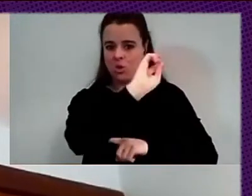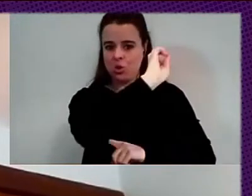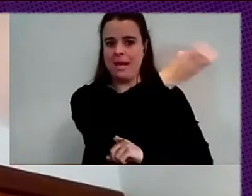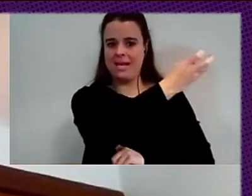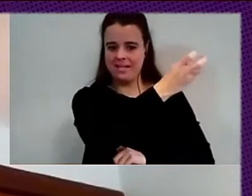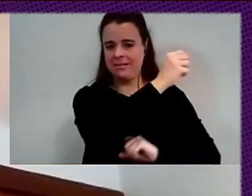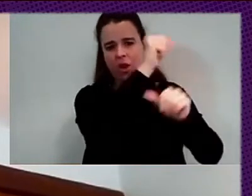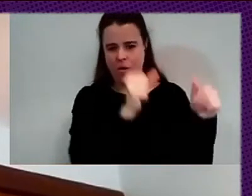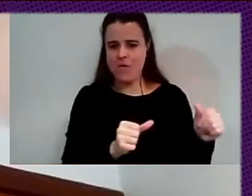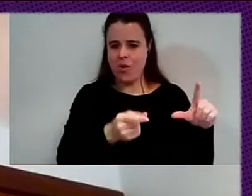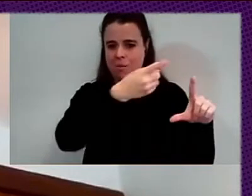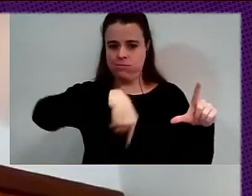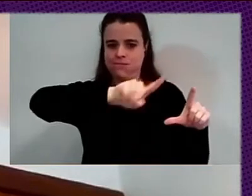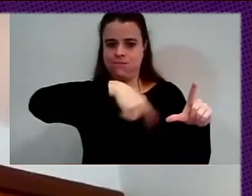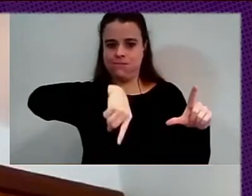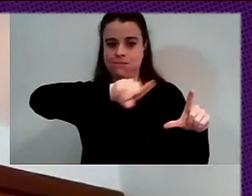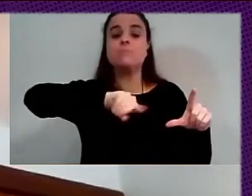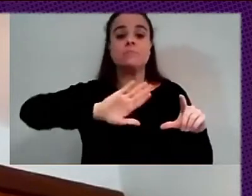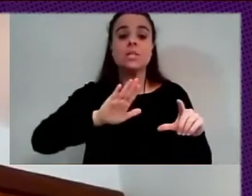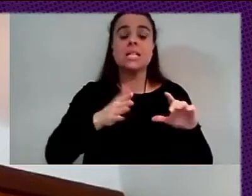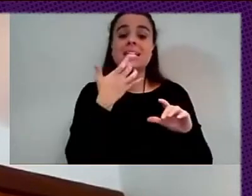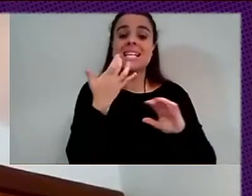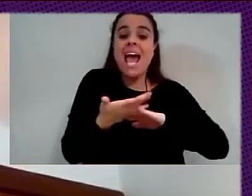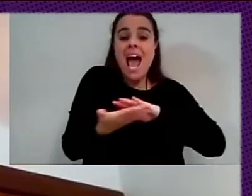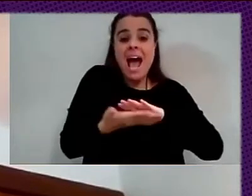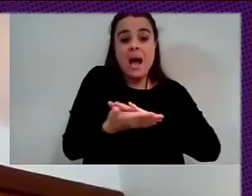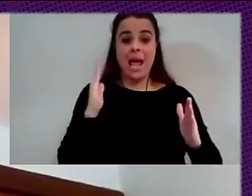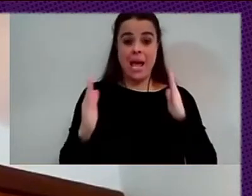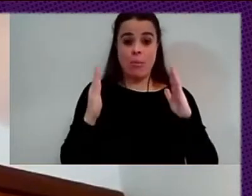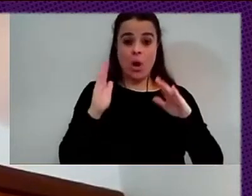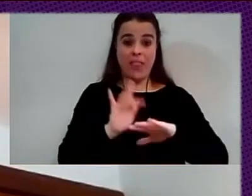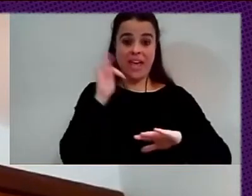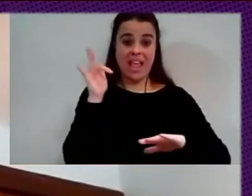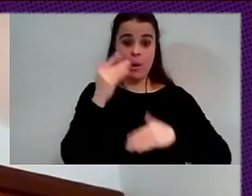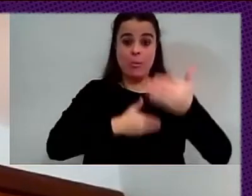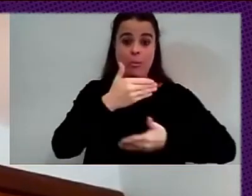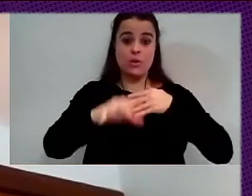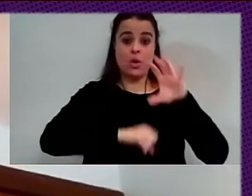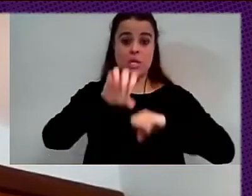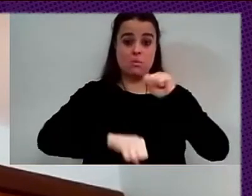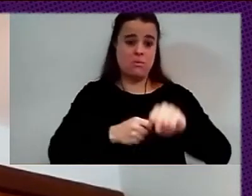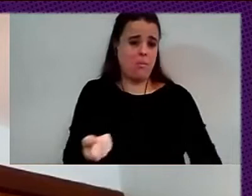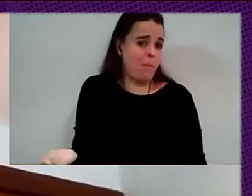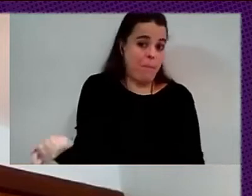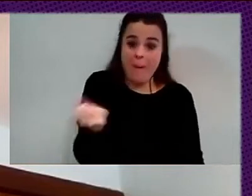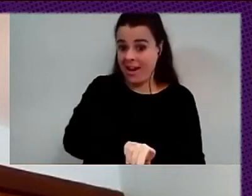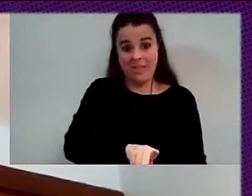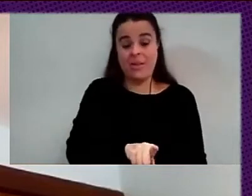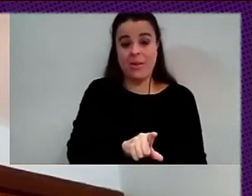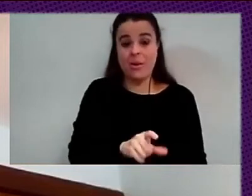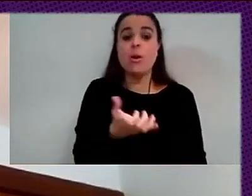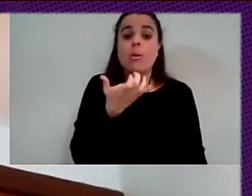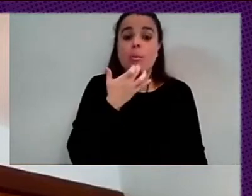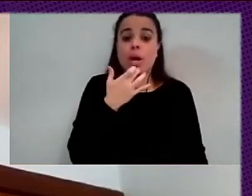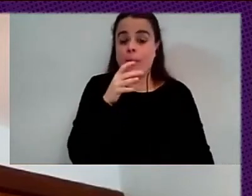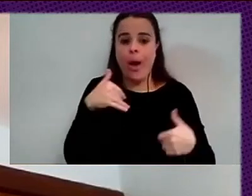it's a very similar process. Now you have transoceanic cables, you have cloud server farms